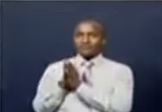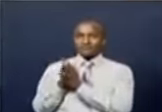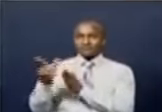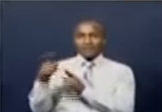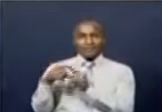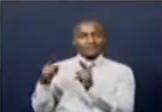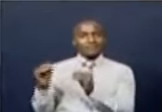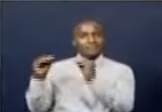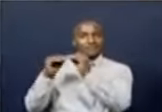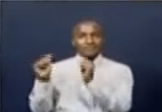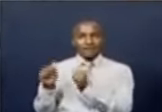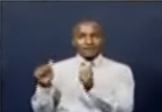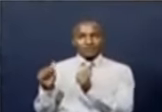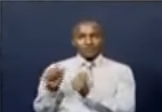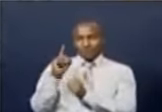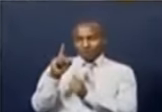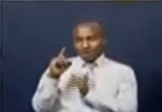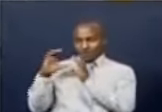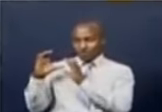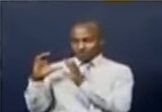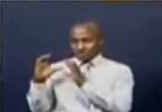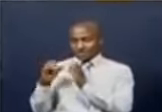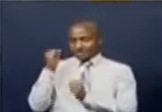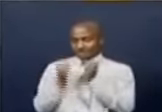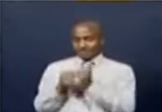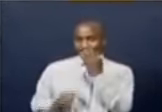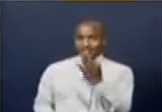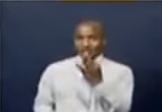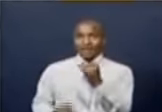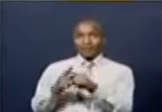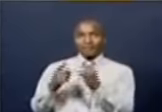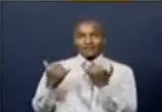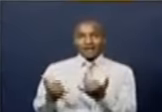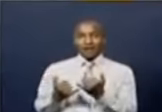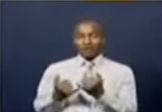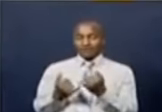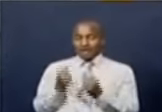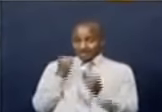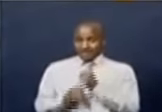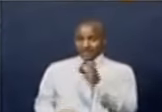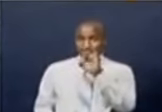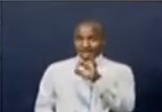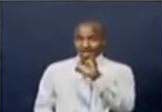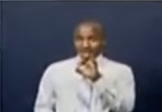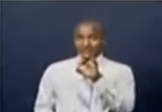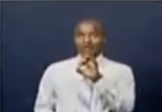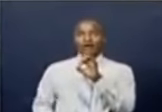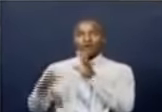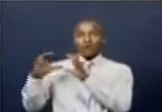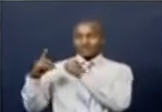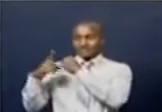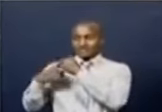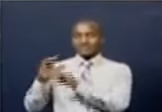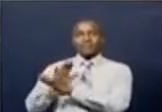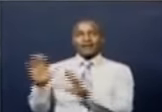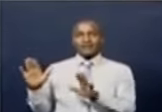threshold, because you find it should be one coach to three athletes. In this case, we had close to 30 athletes, and we were given a slot of, I think, six coaches